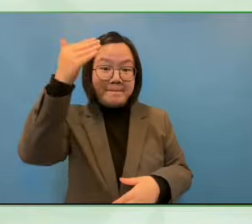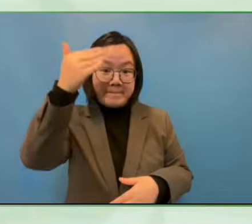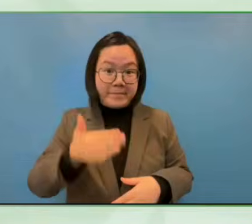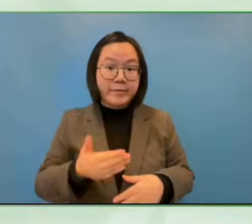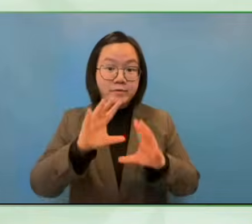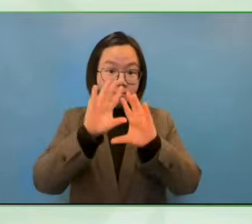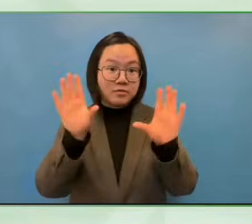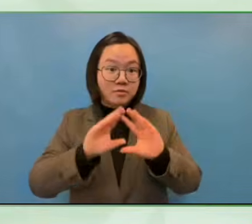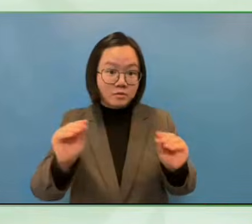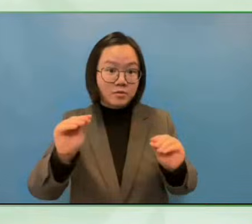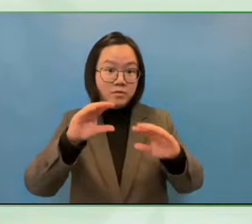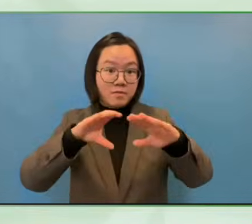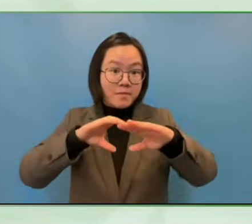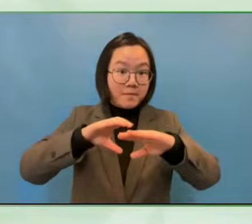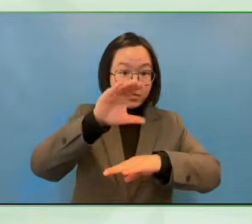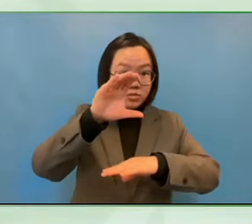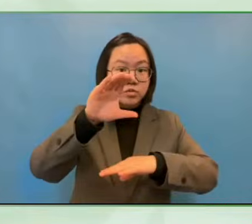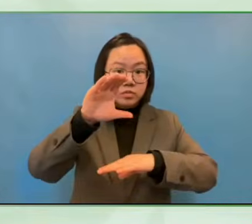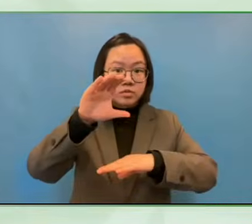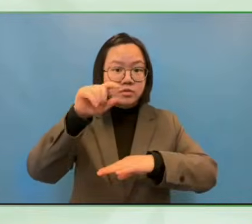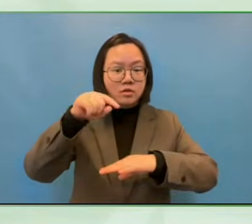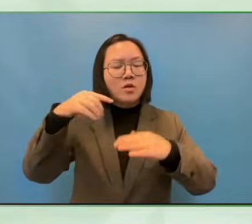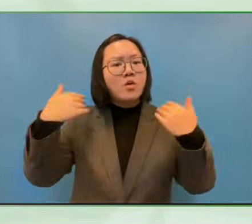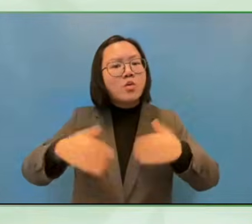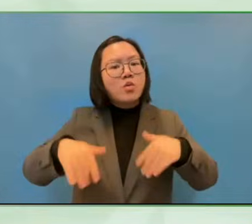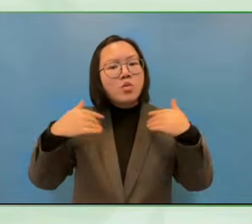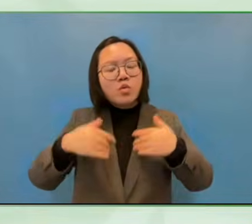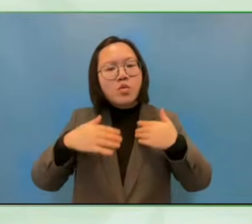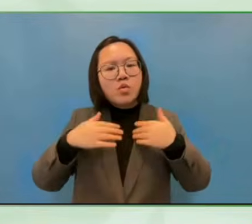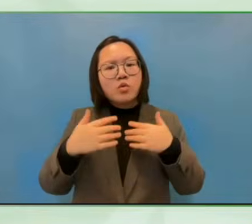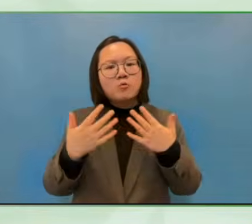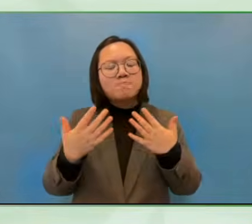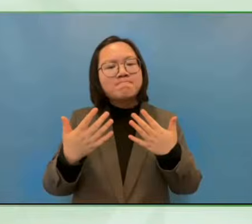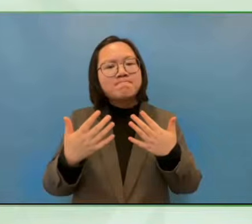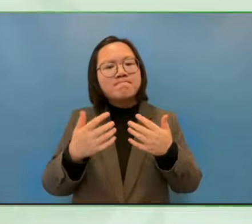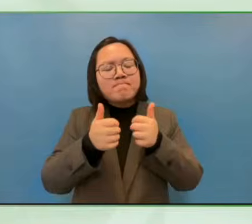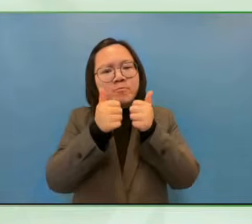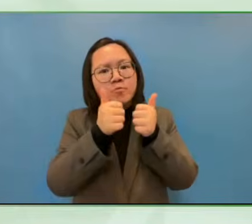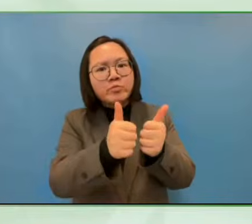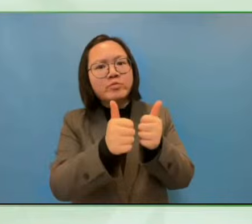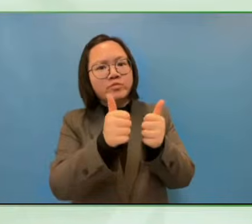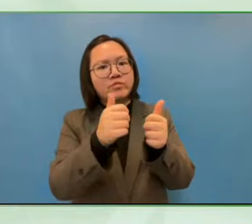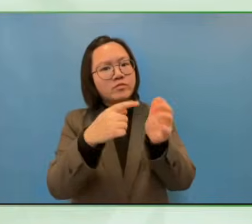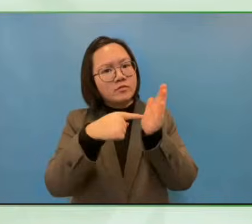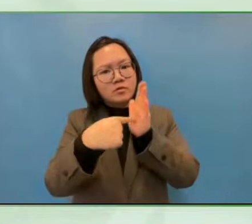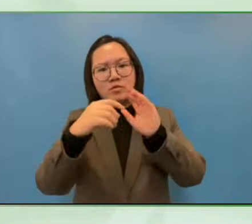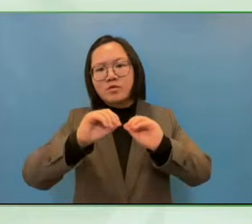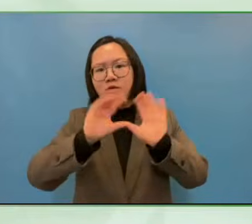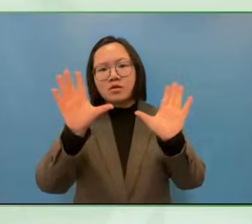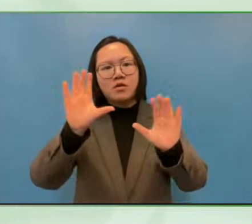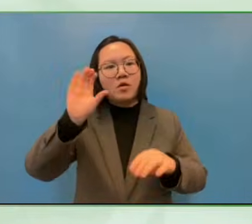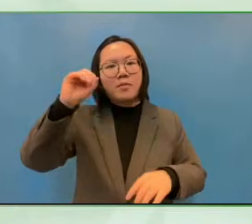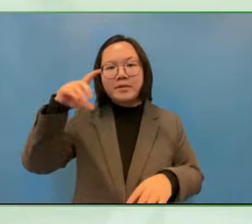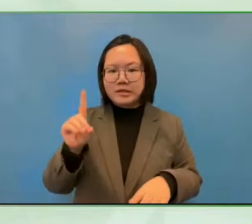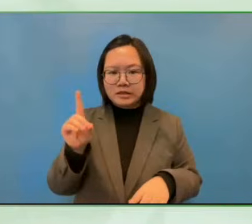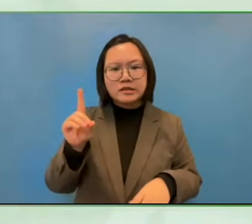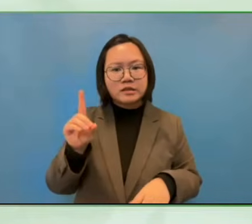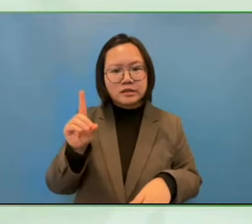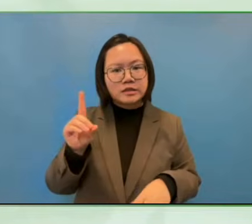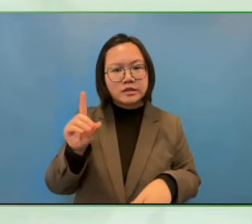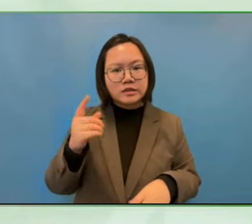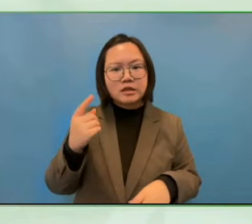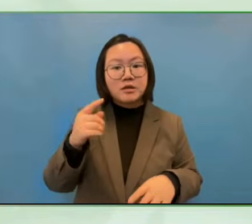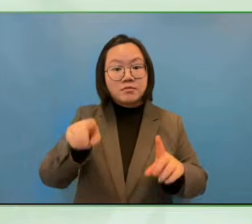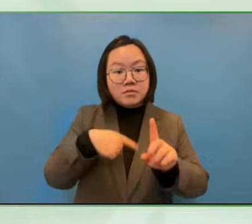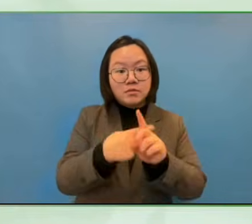absolute treasure trove for OPDs and individuals with disabilities, as well as governments and researchers, to